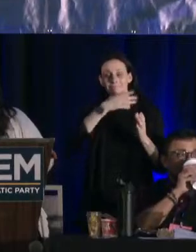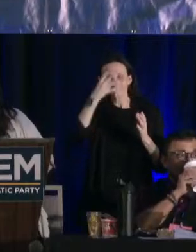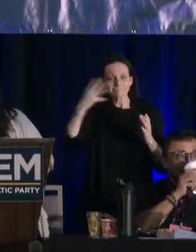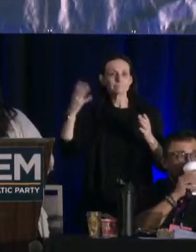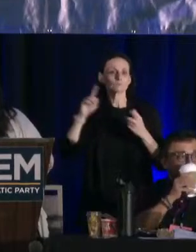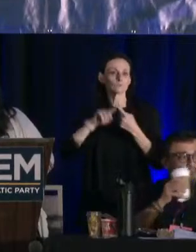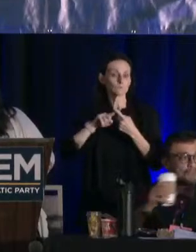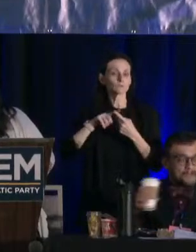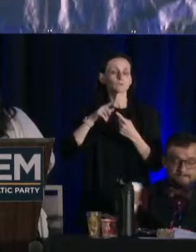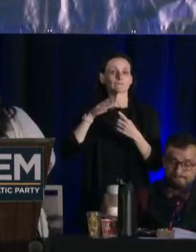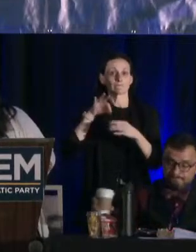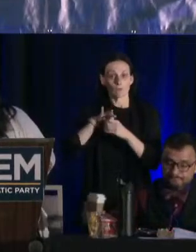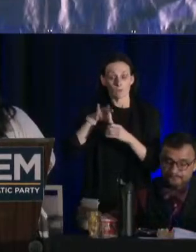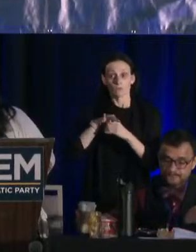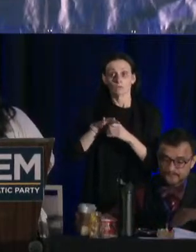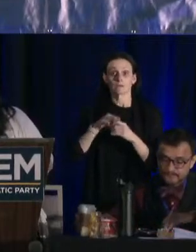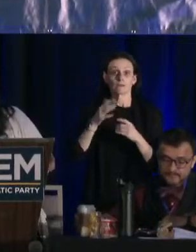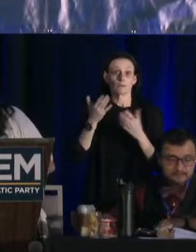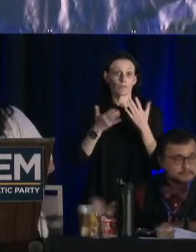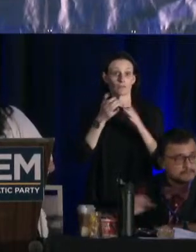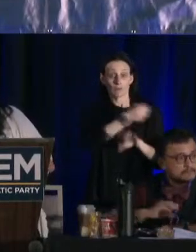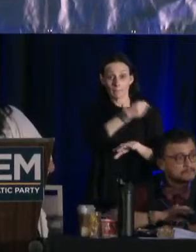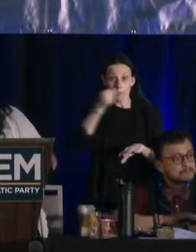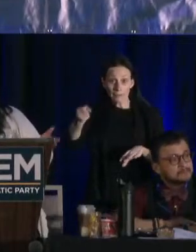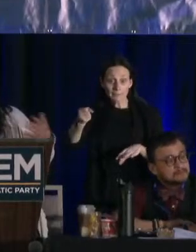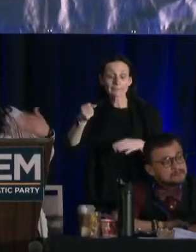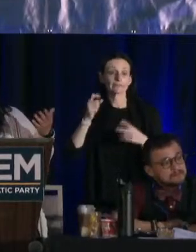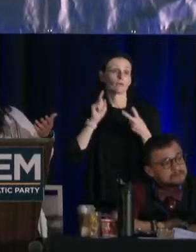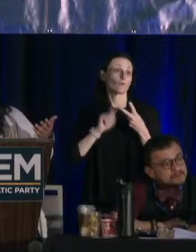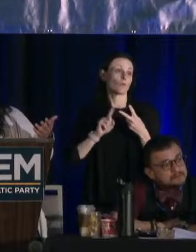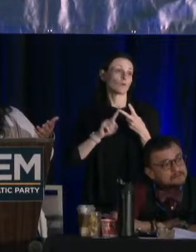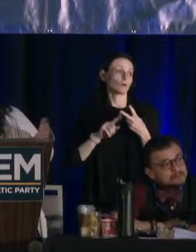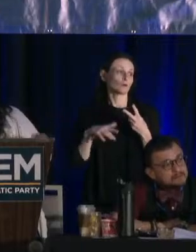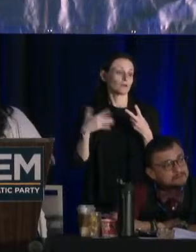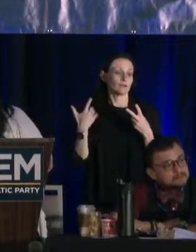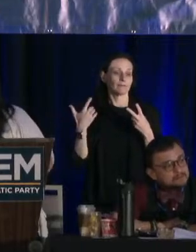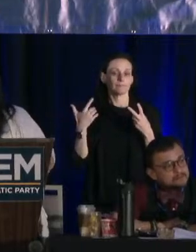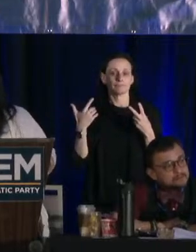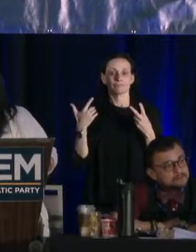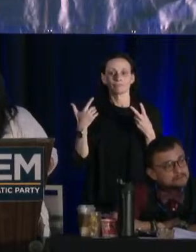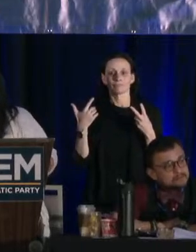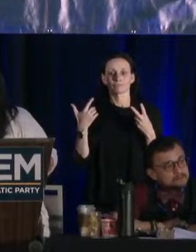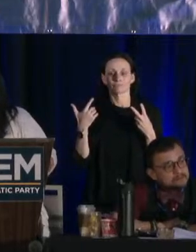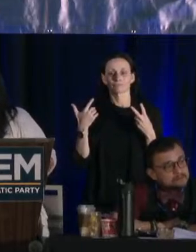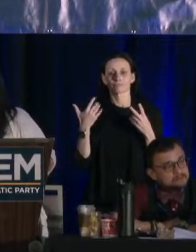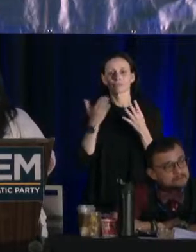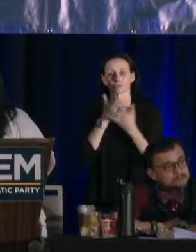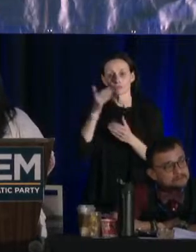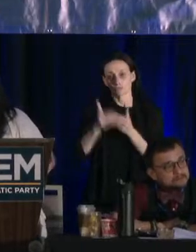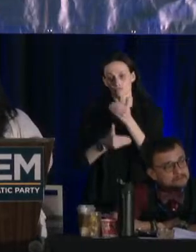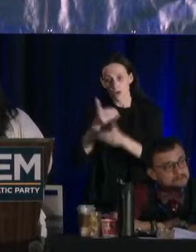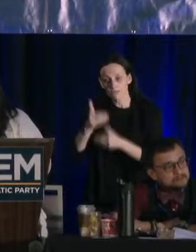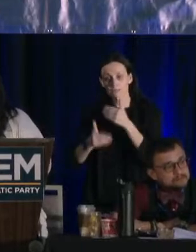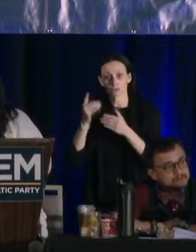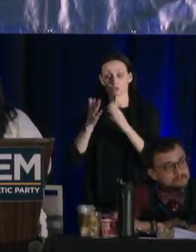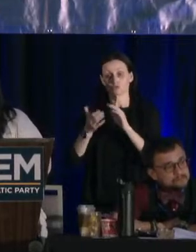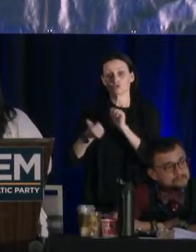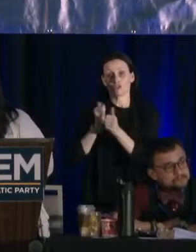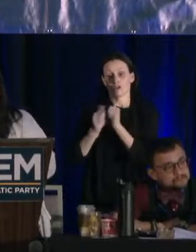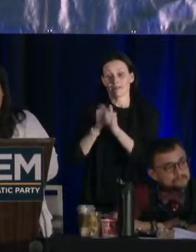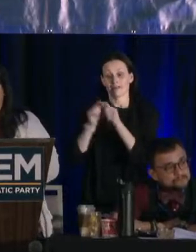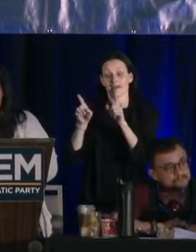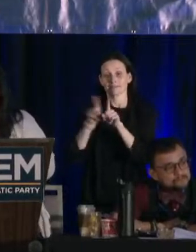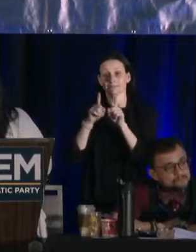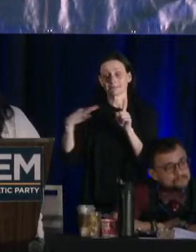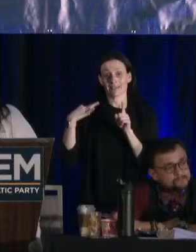party, whether it's by appointments or through the ADEM's process to run as candidates. This was simply